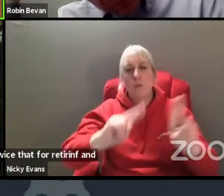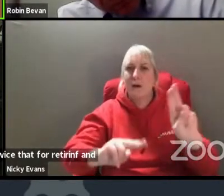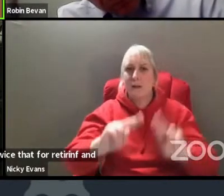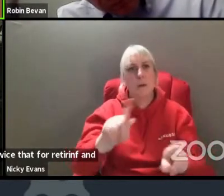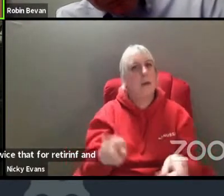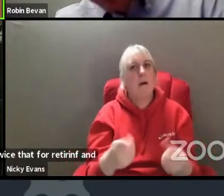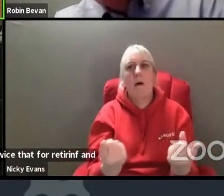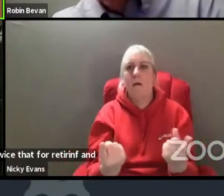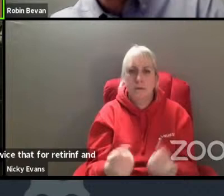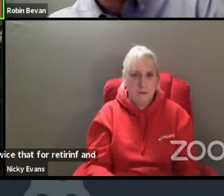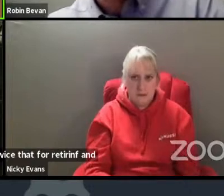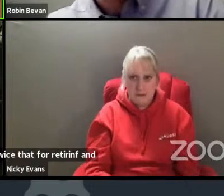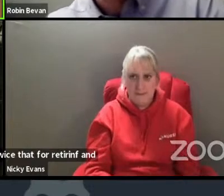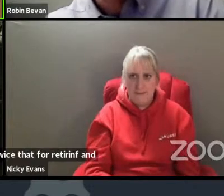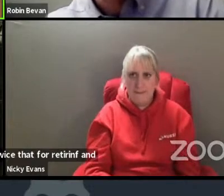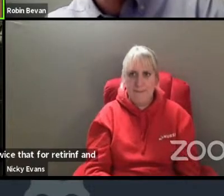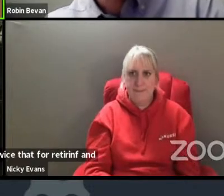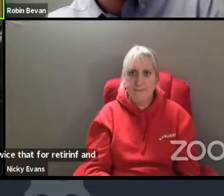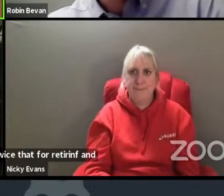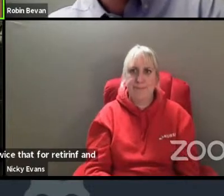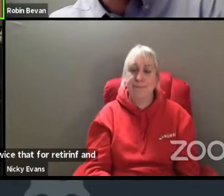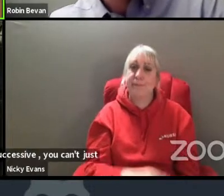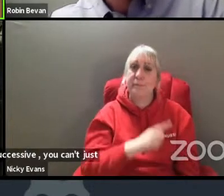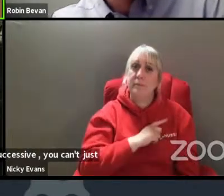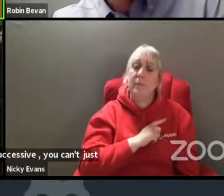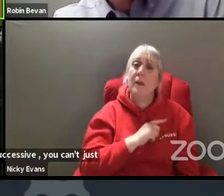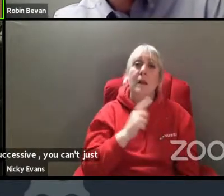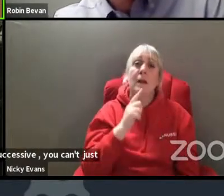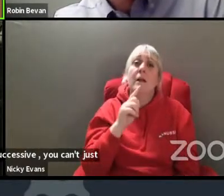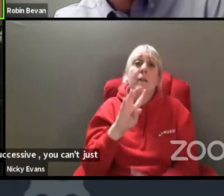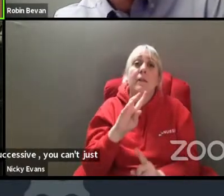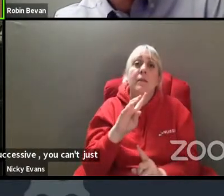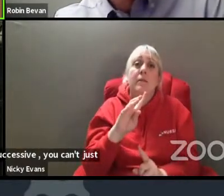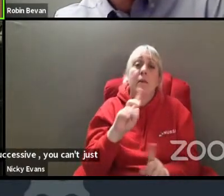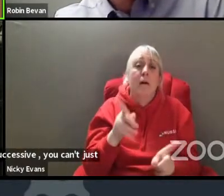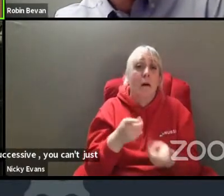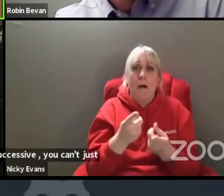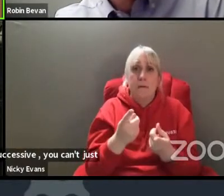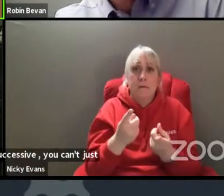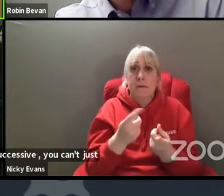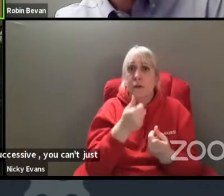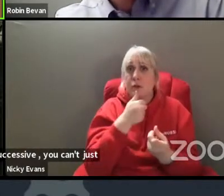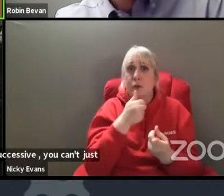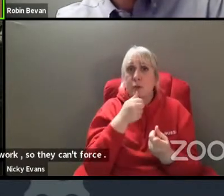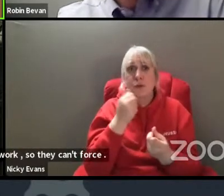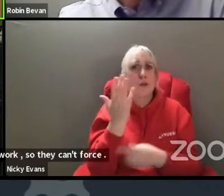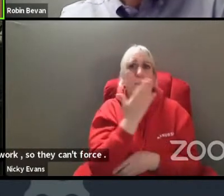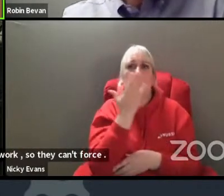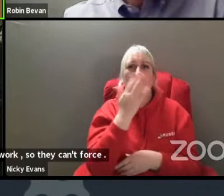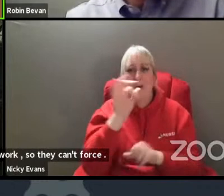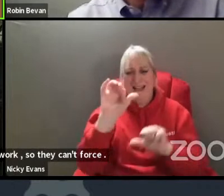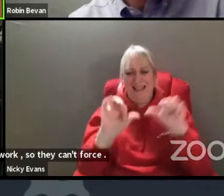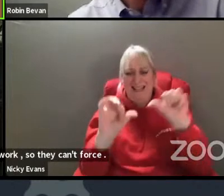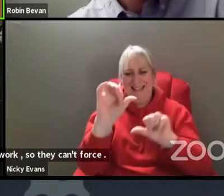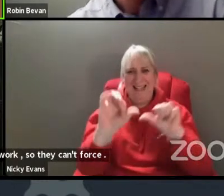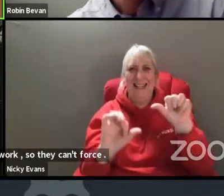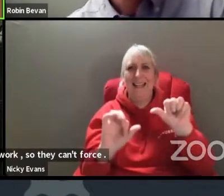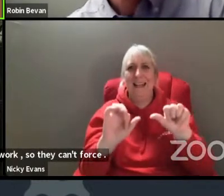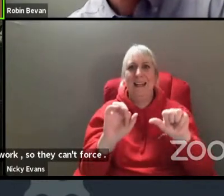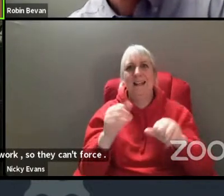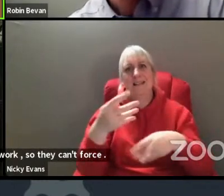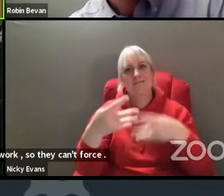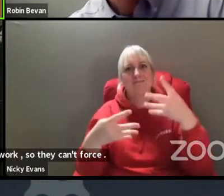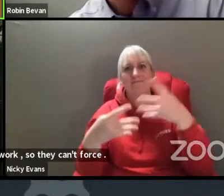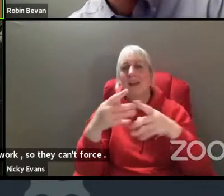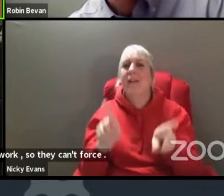included for school league tables. So they cannot be used for your